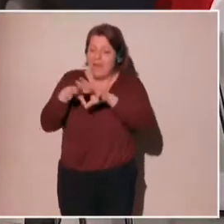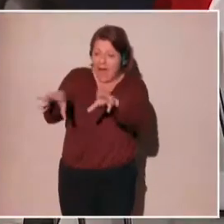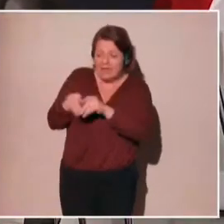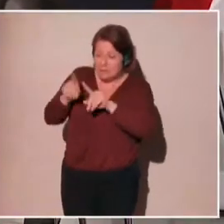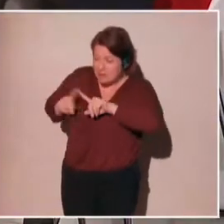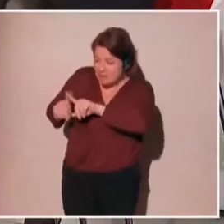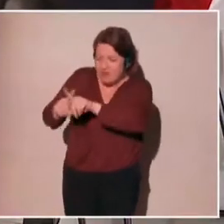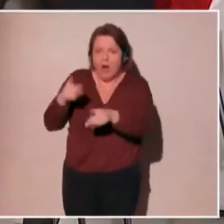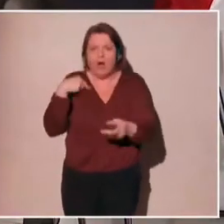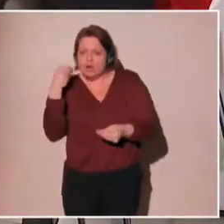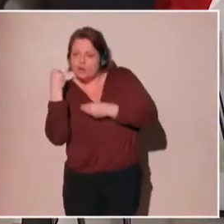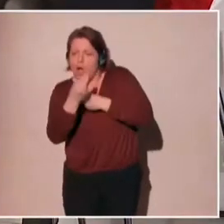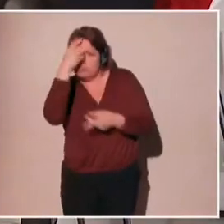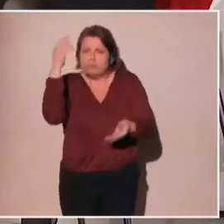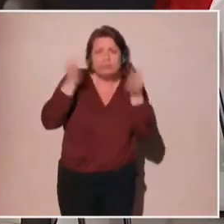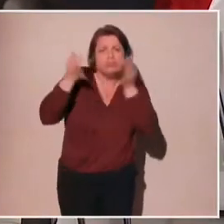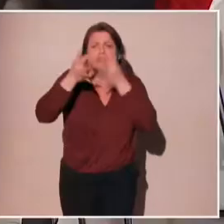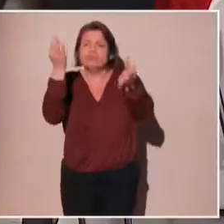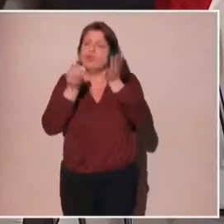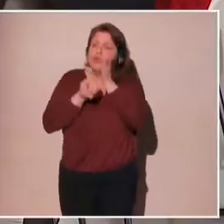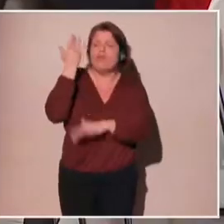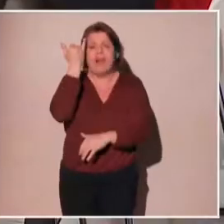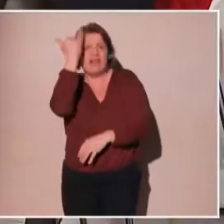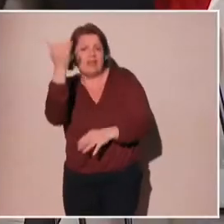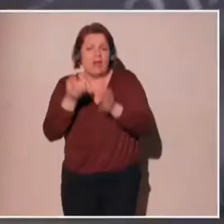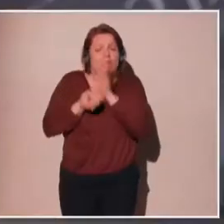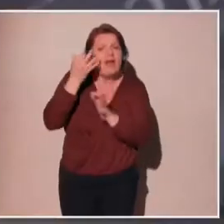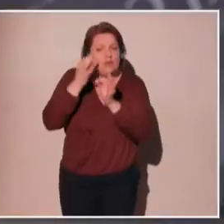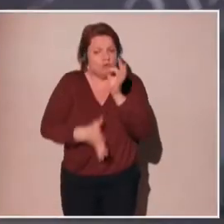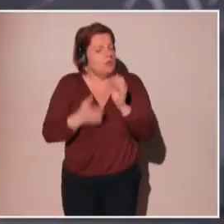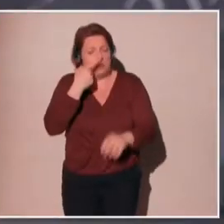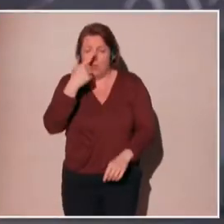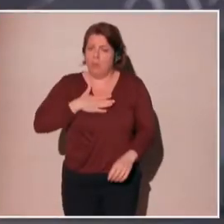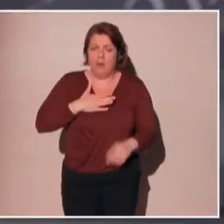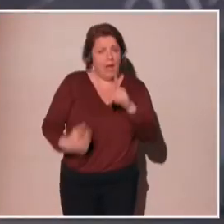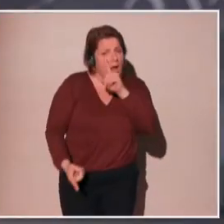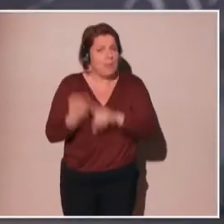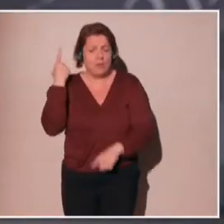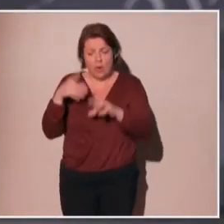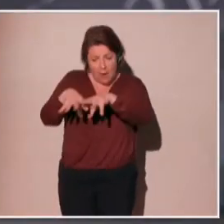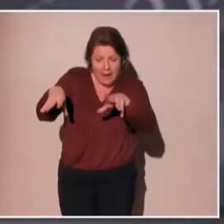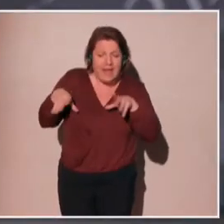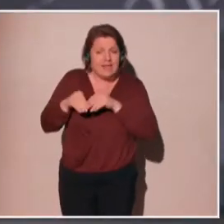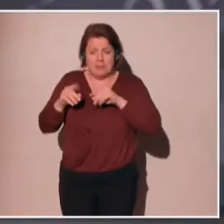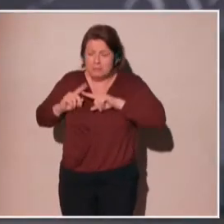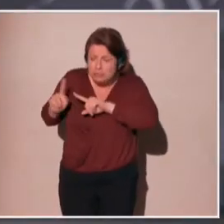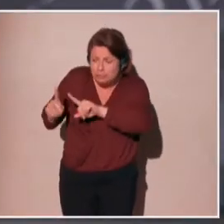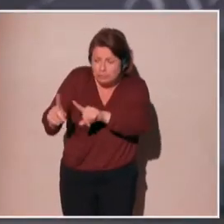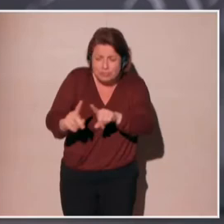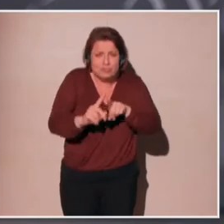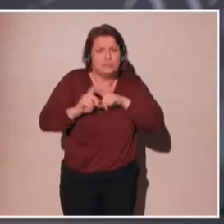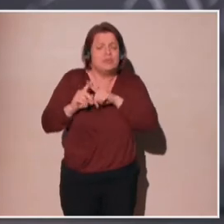is really important to, you know, as this technology is so nascent, there's so much work to do, we need that